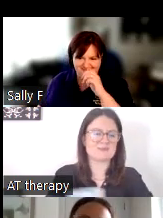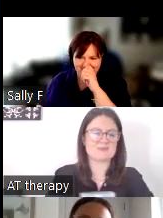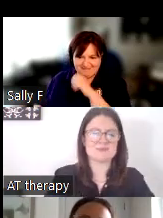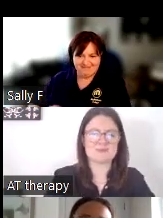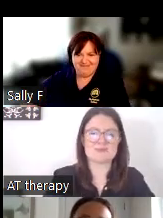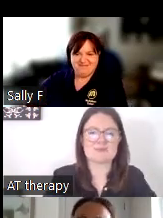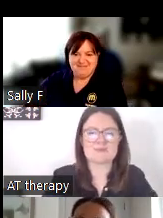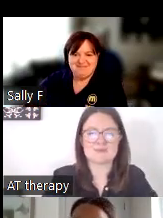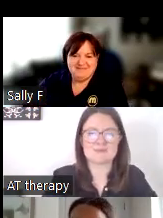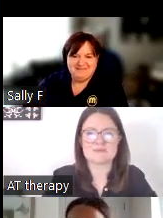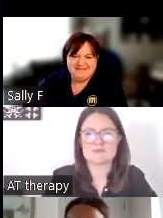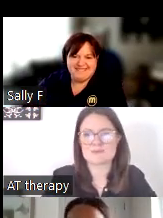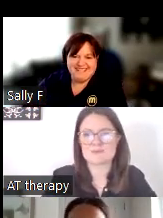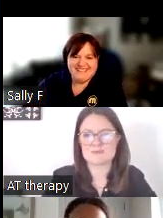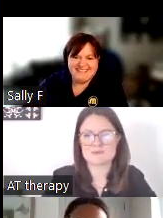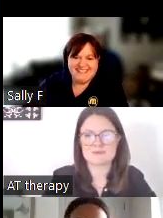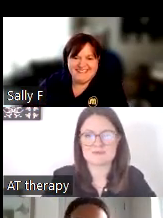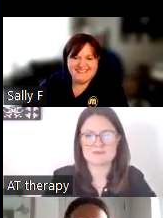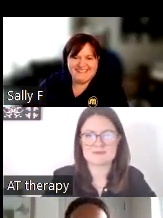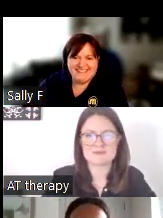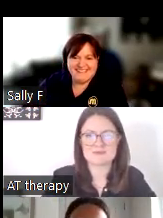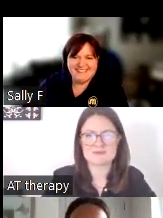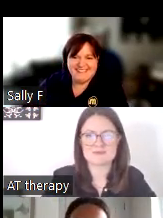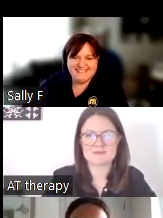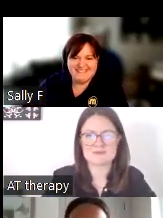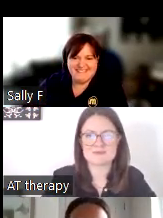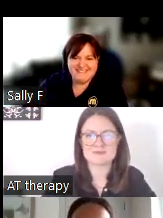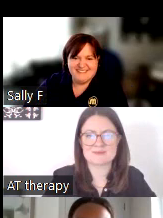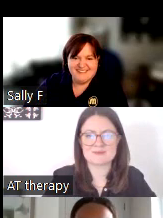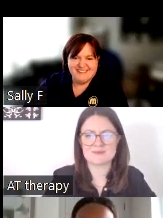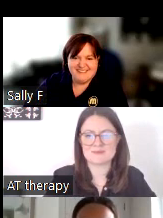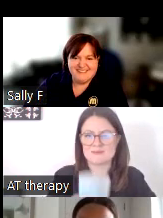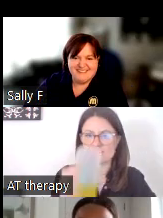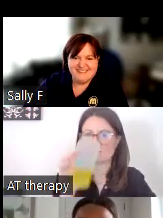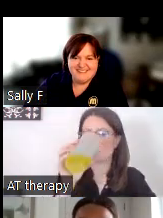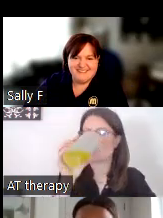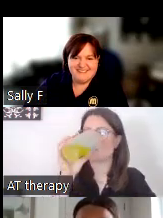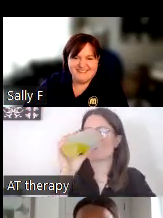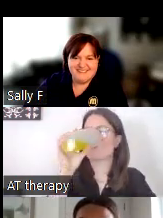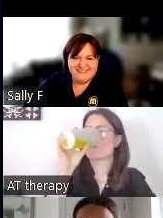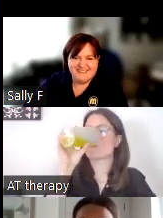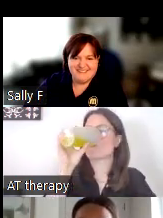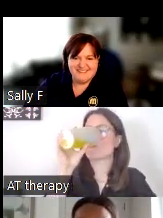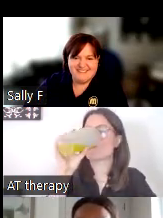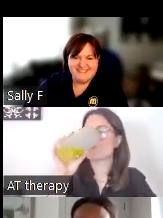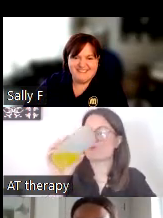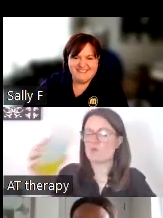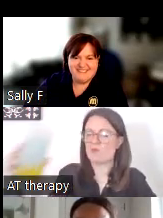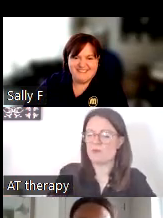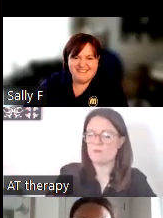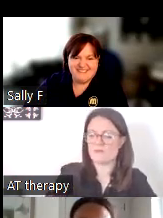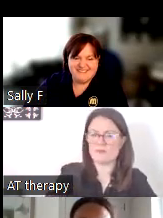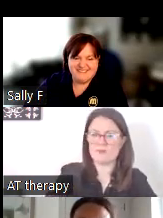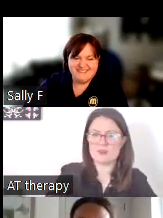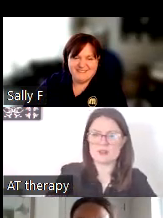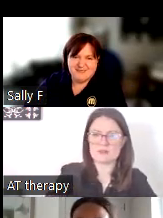Makaton yourself. So thank you so much for that. And thank you, everybody, for listening. I hope there's some food for thought there and perhaps some